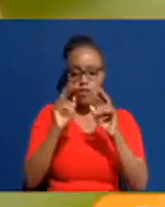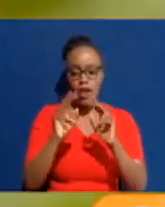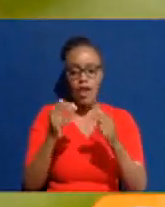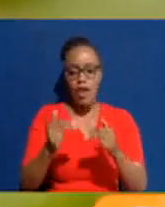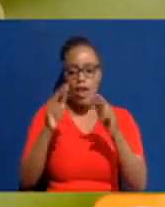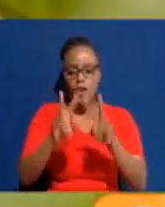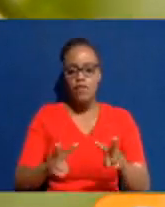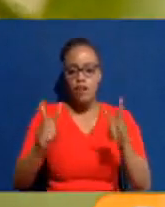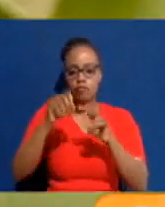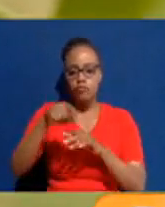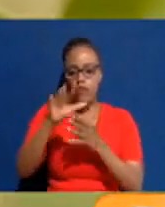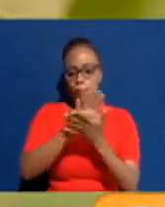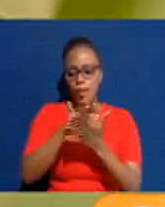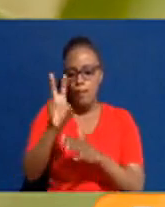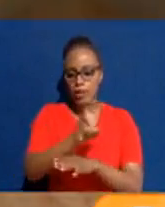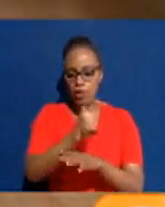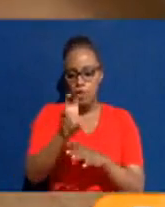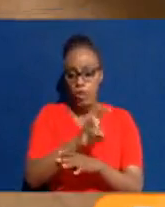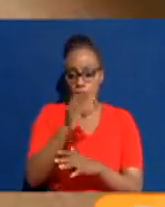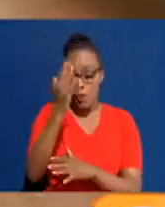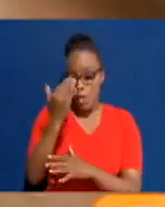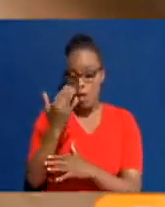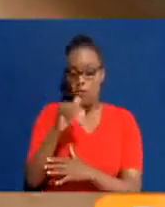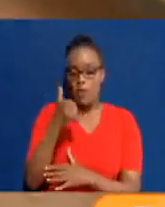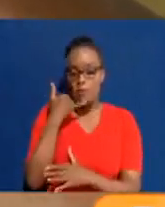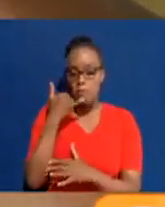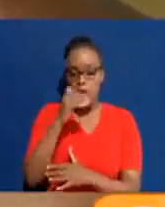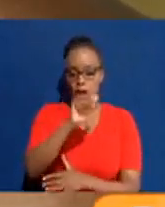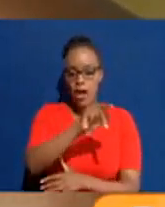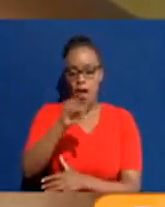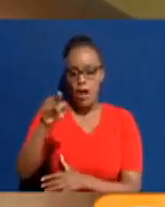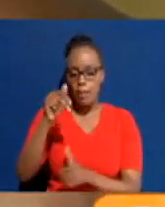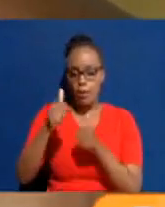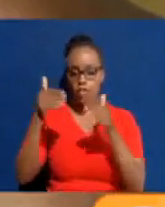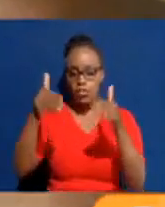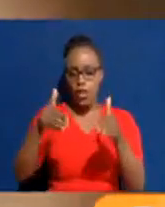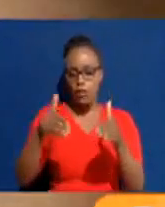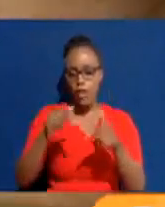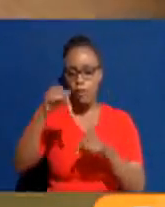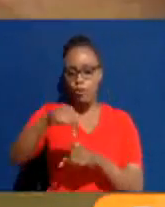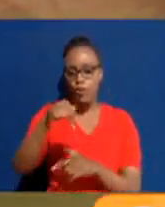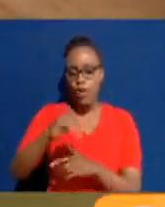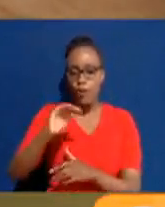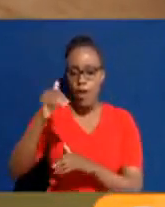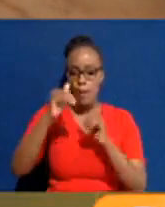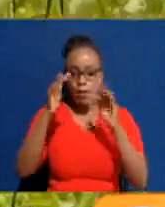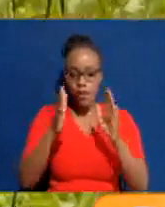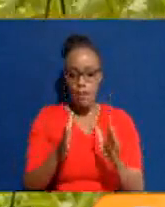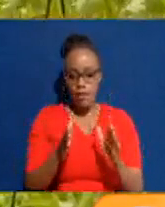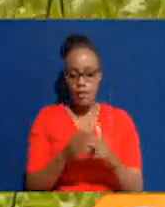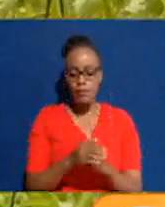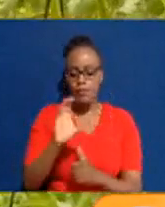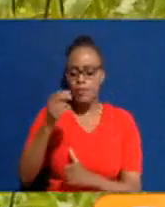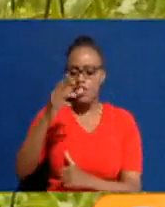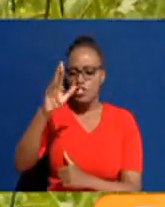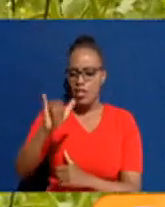crop with minimal supervision thanks to mobile-based applications available for today's urban farmers. Cherry